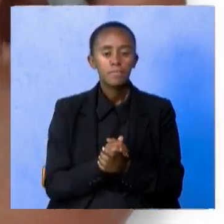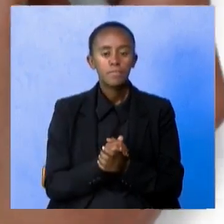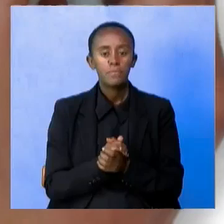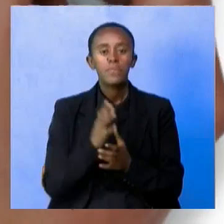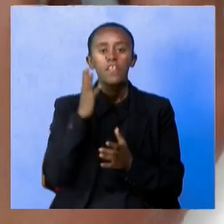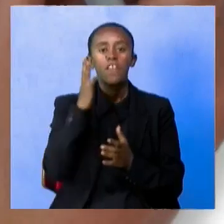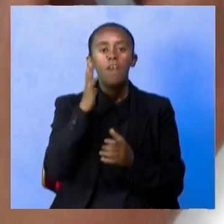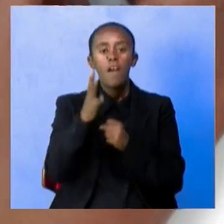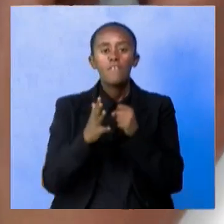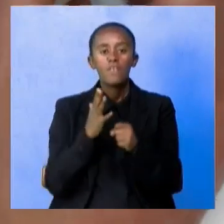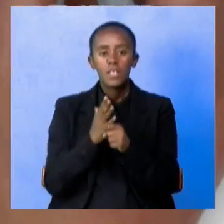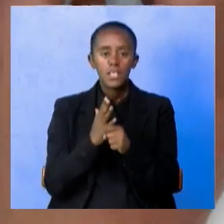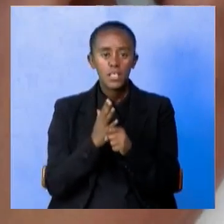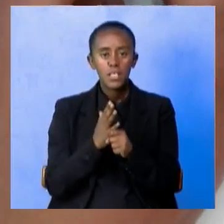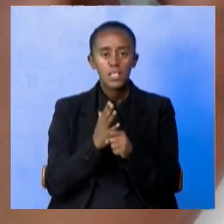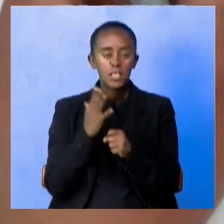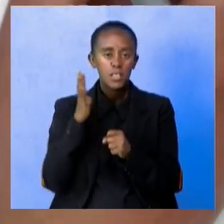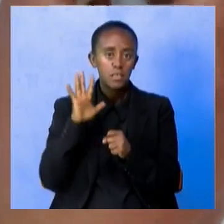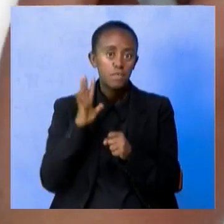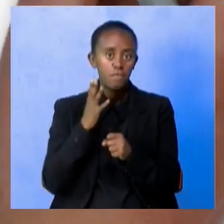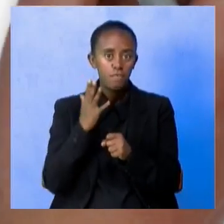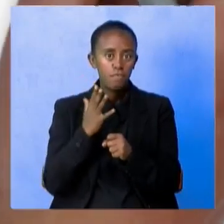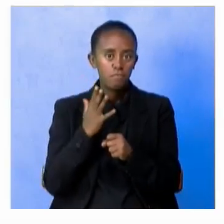5 years.